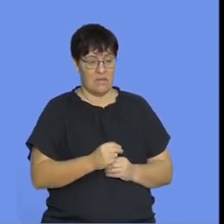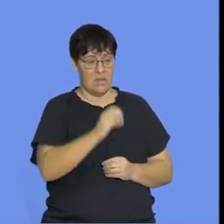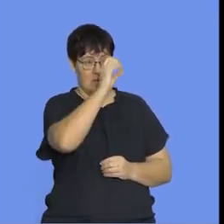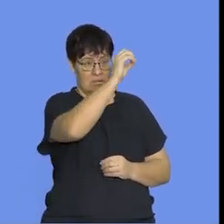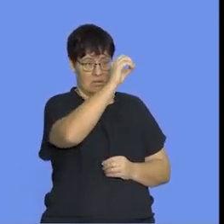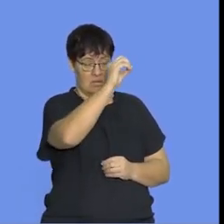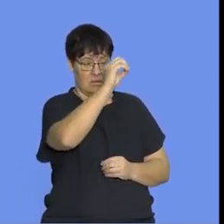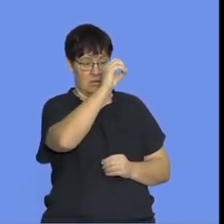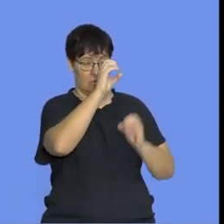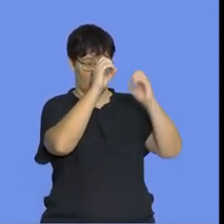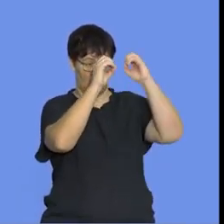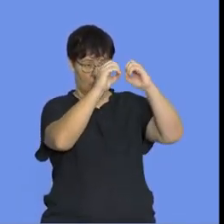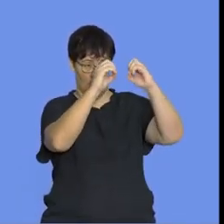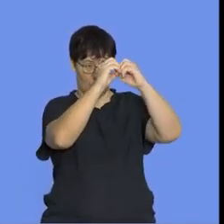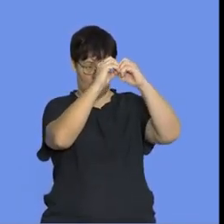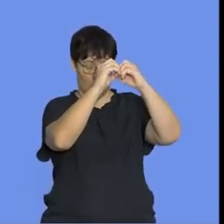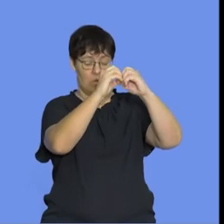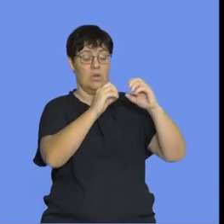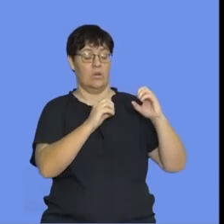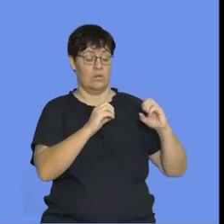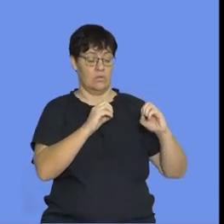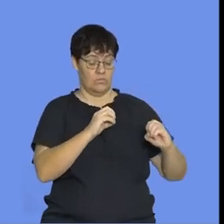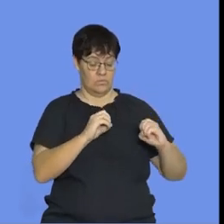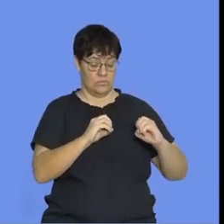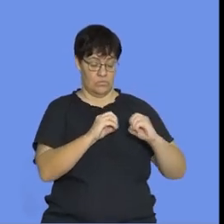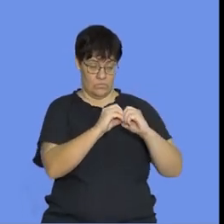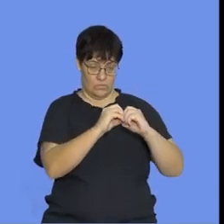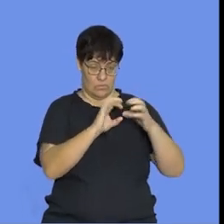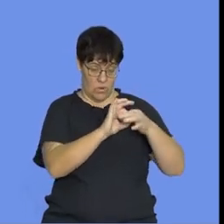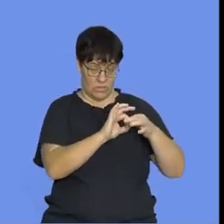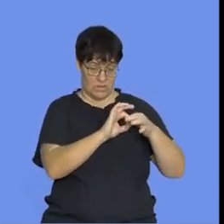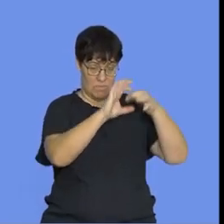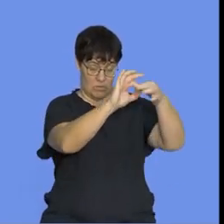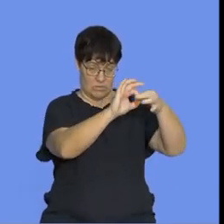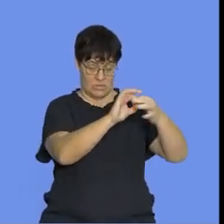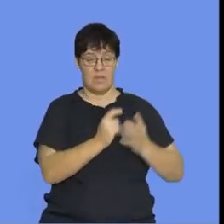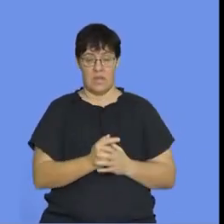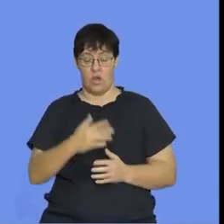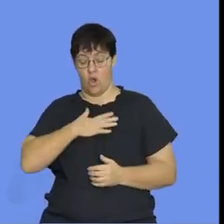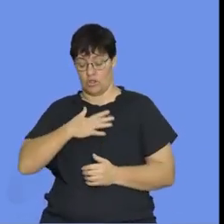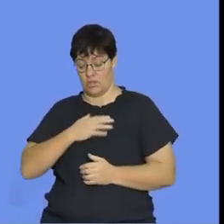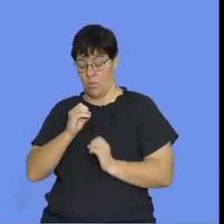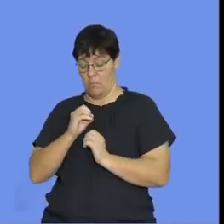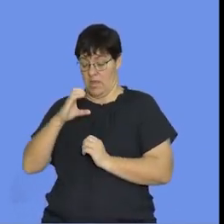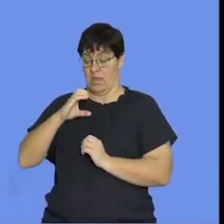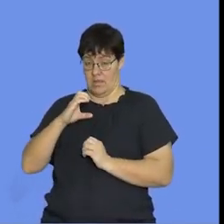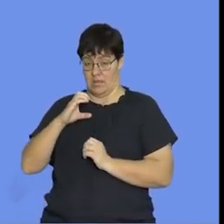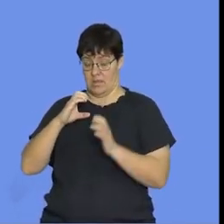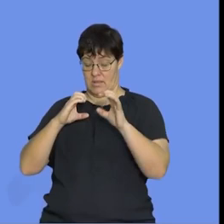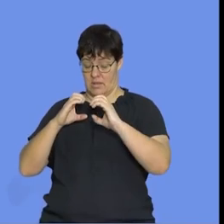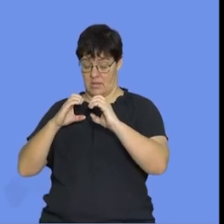then we also had oxygen molecules, okay, slightly bigger, okay, right. These are the molecules of